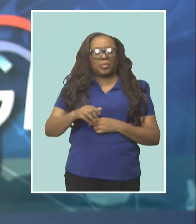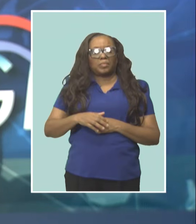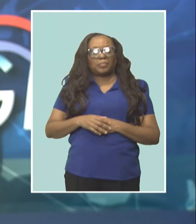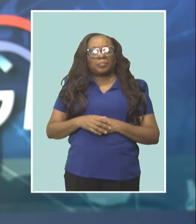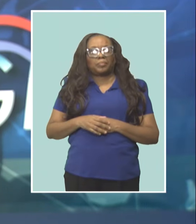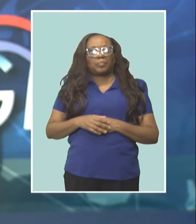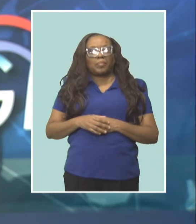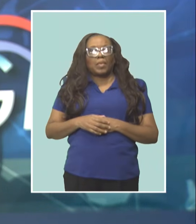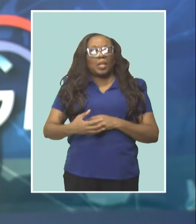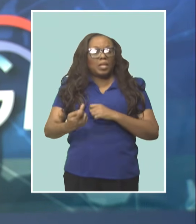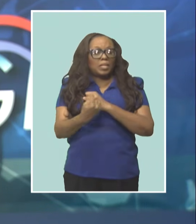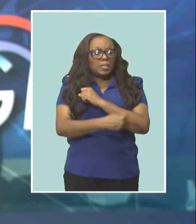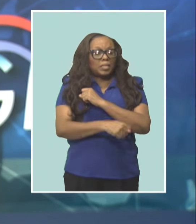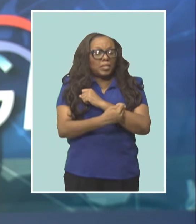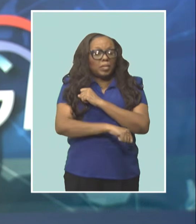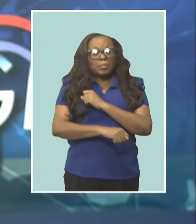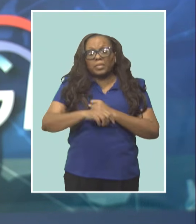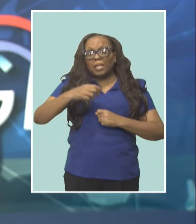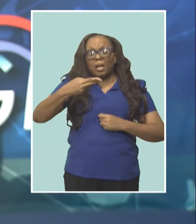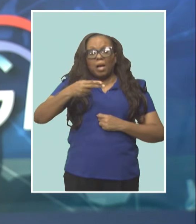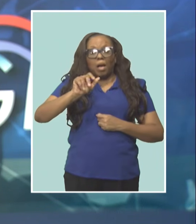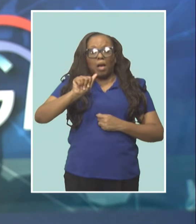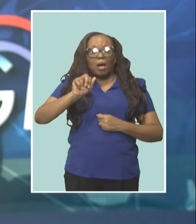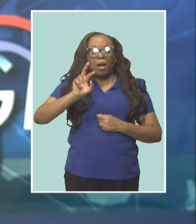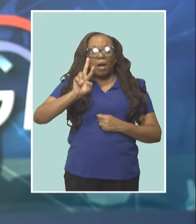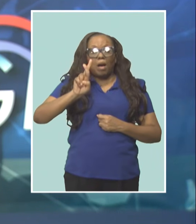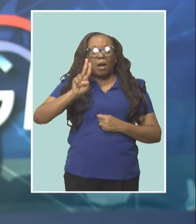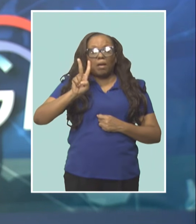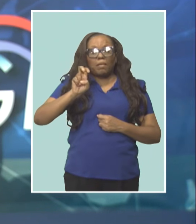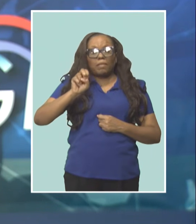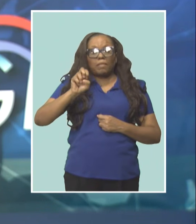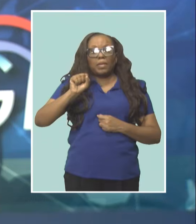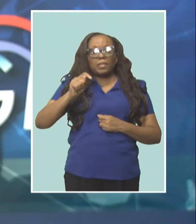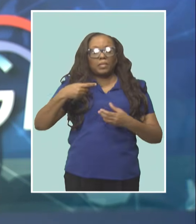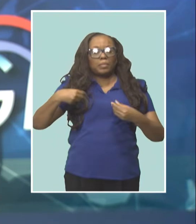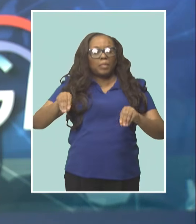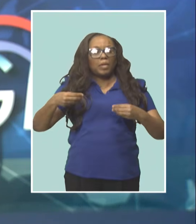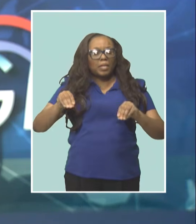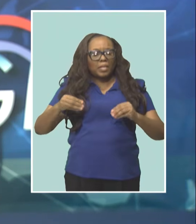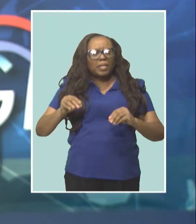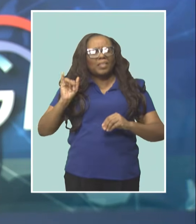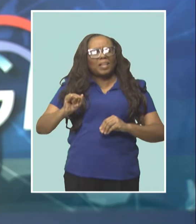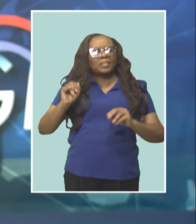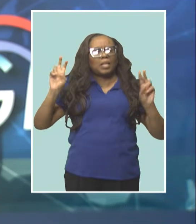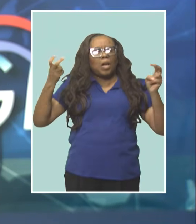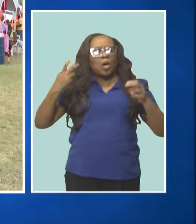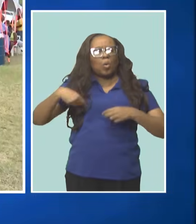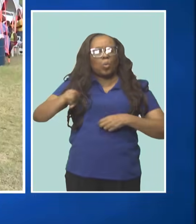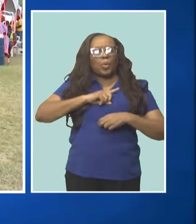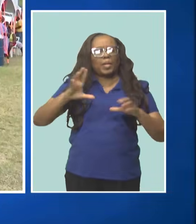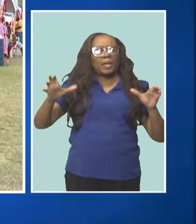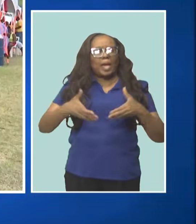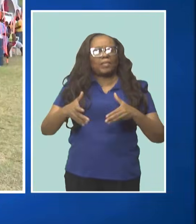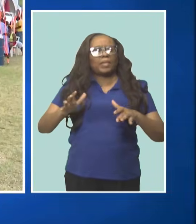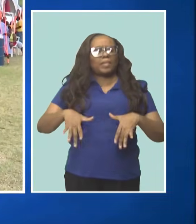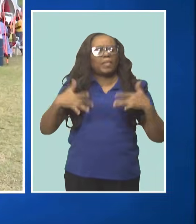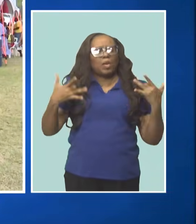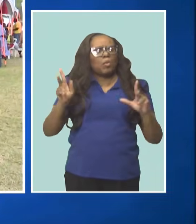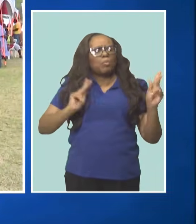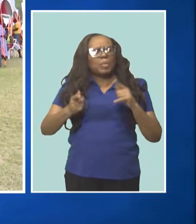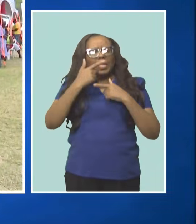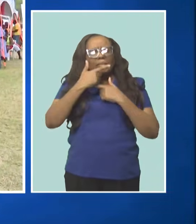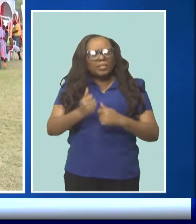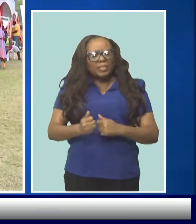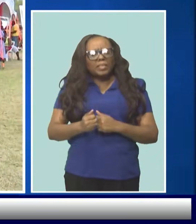Harvest Market, which is a wee-gathering event for the parish of St. Thomas. Akeem Plinkett reports. At the